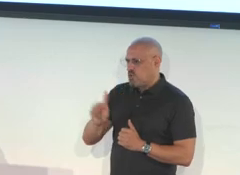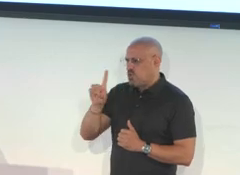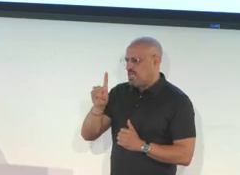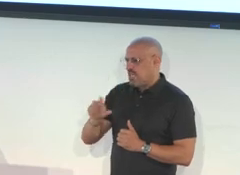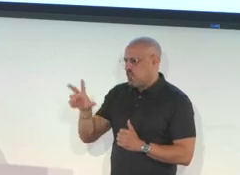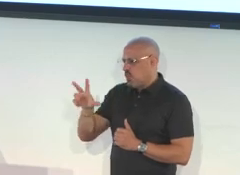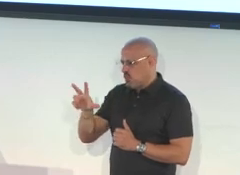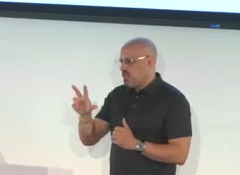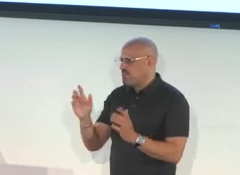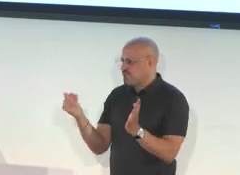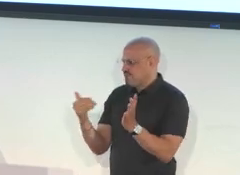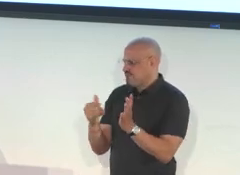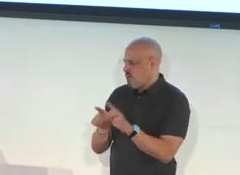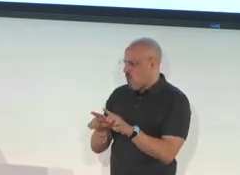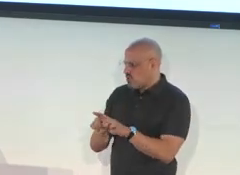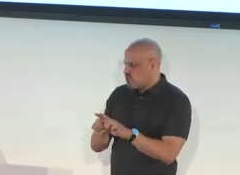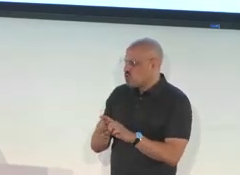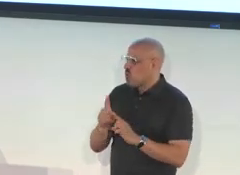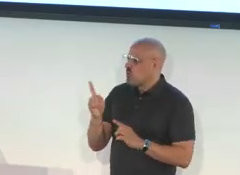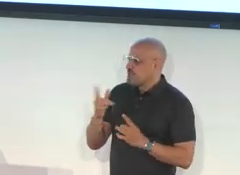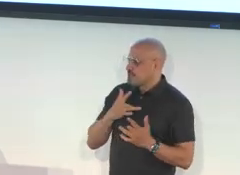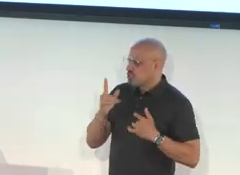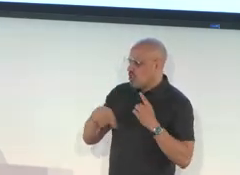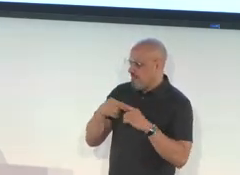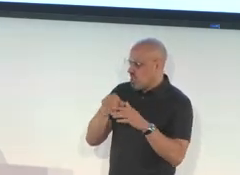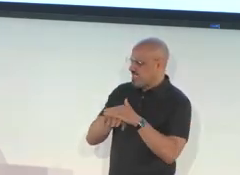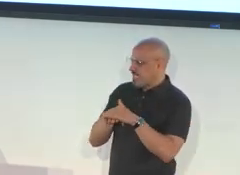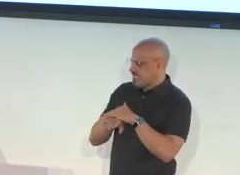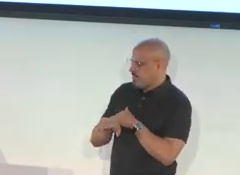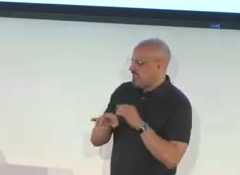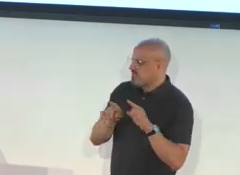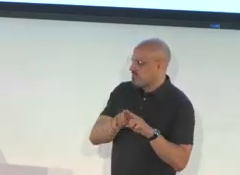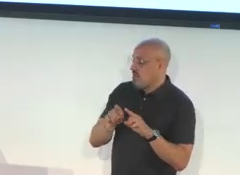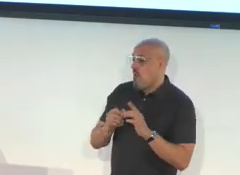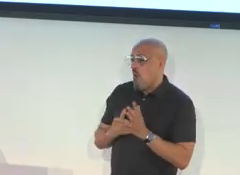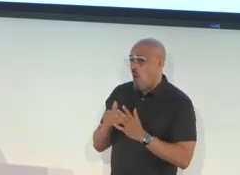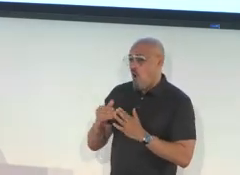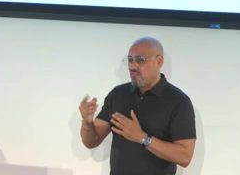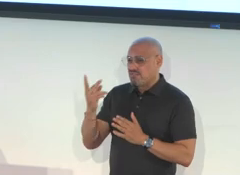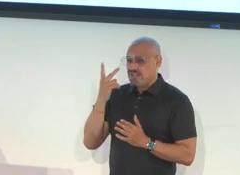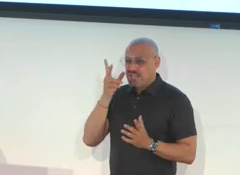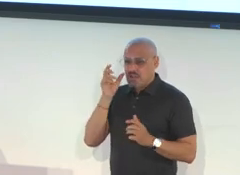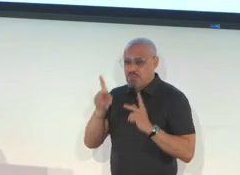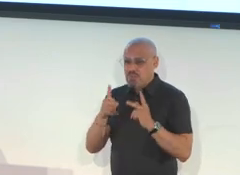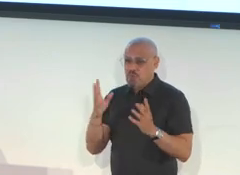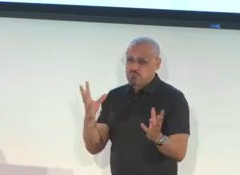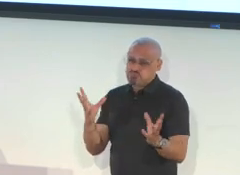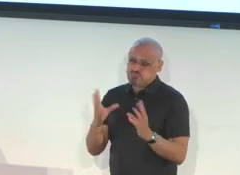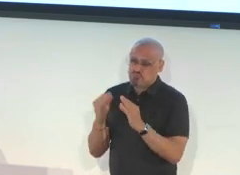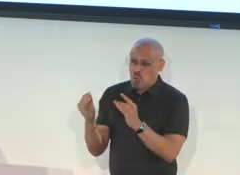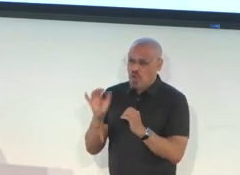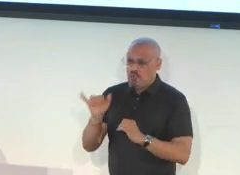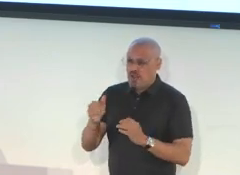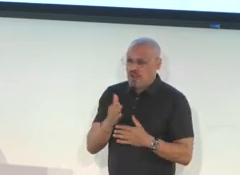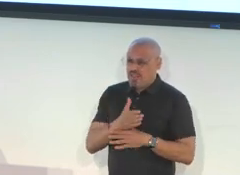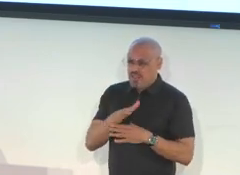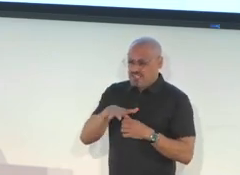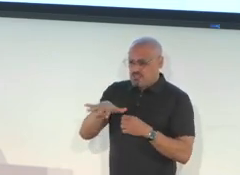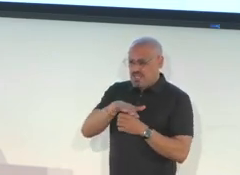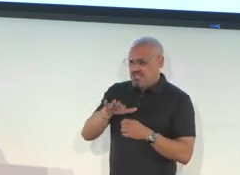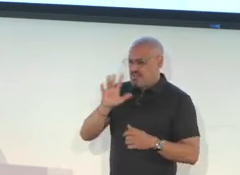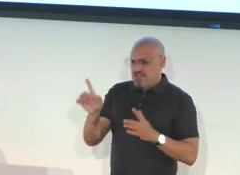WEB3 that also is concerned about accessibility as well. Far too often when I hear people talking about that space, it never comes up at